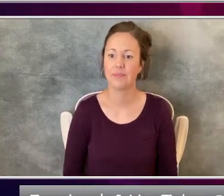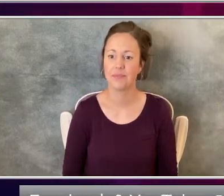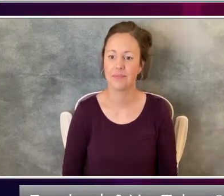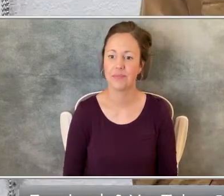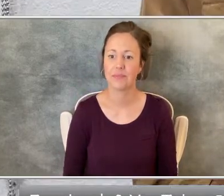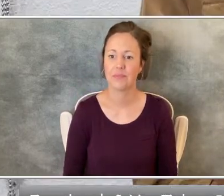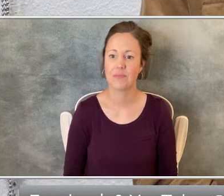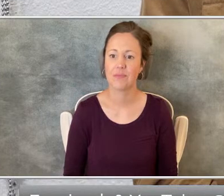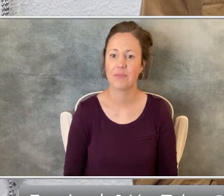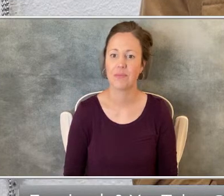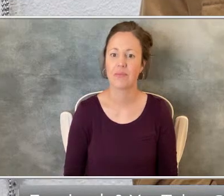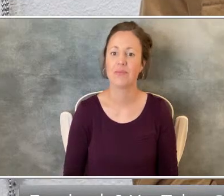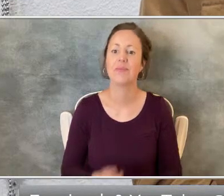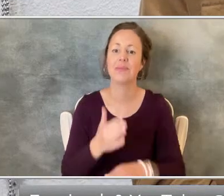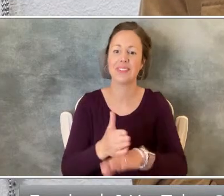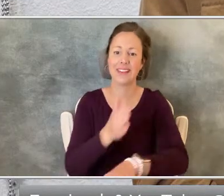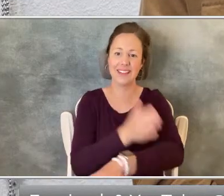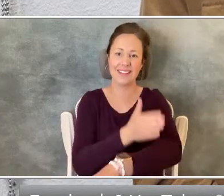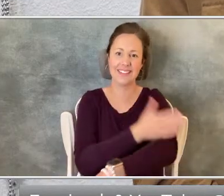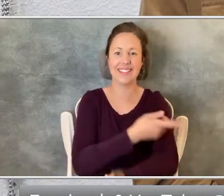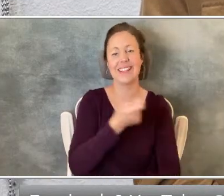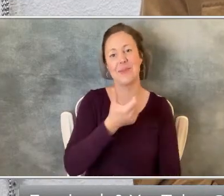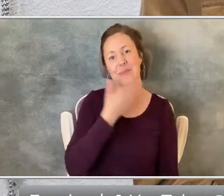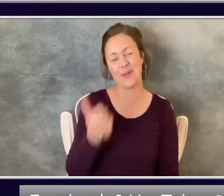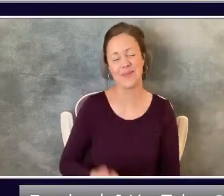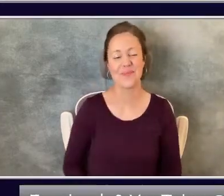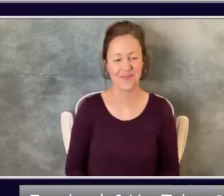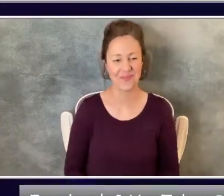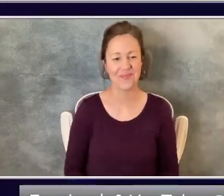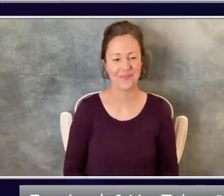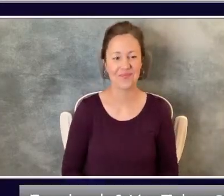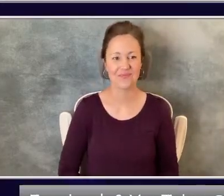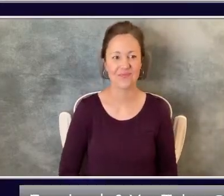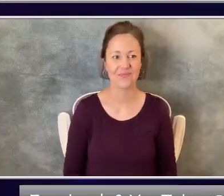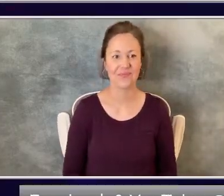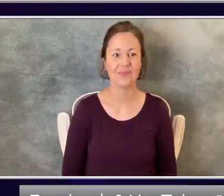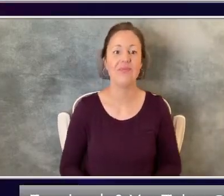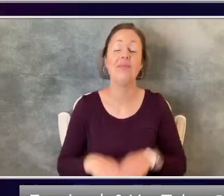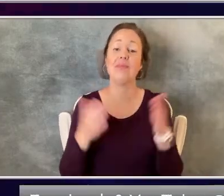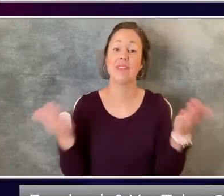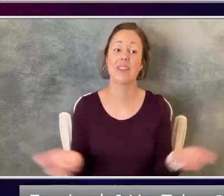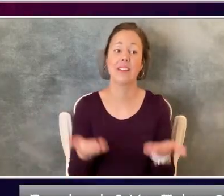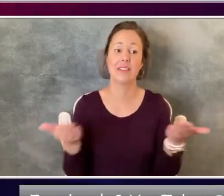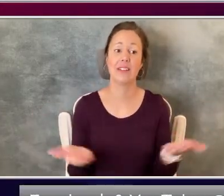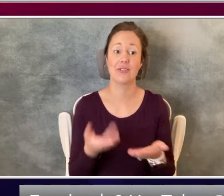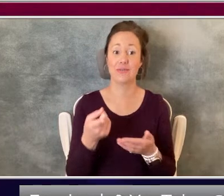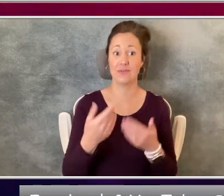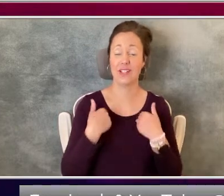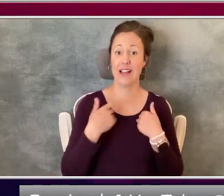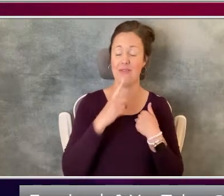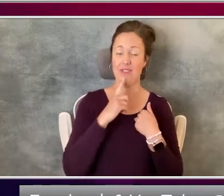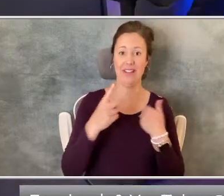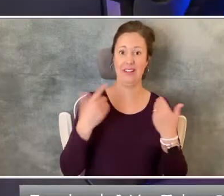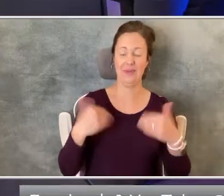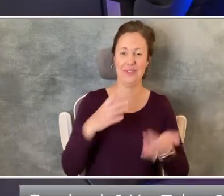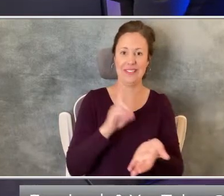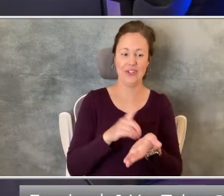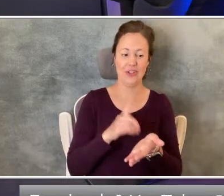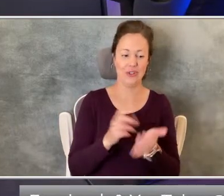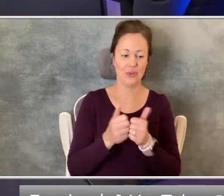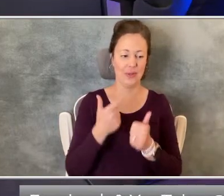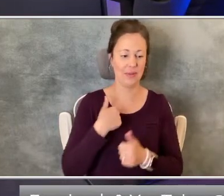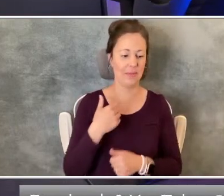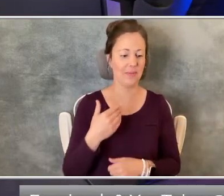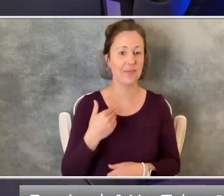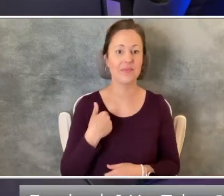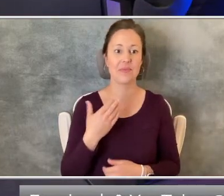We're getting there. It's a little bit better. Right. A little bit better. And here in the studio, I am joined by quite a cast. Okay, we've got some credentials